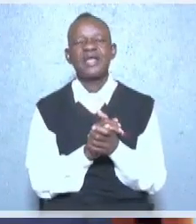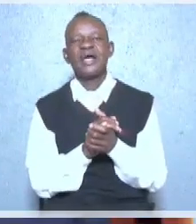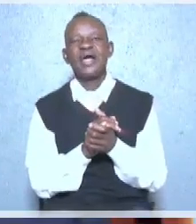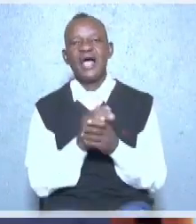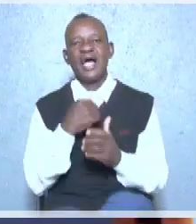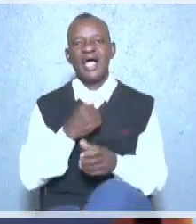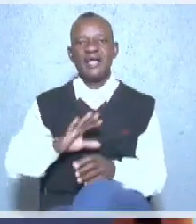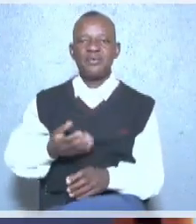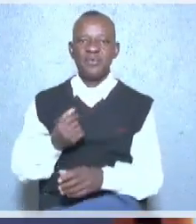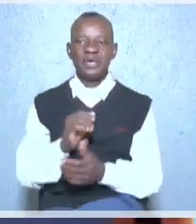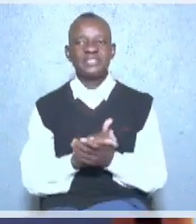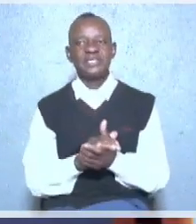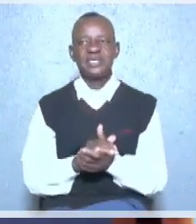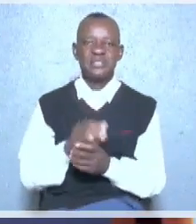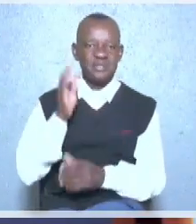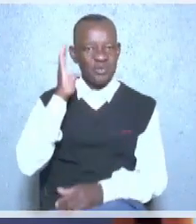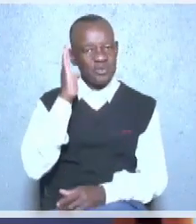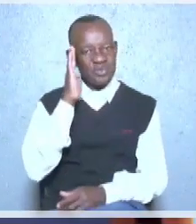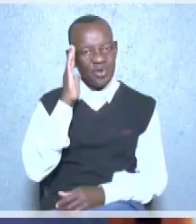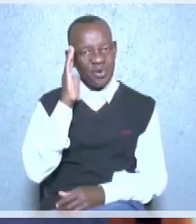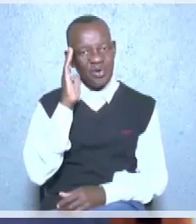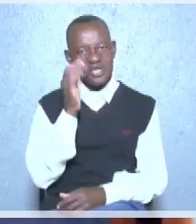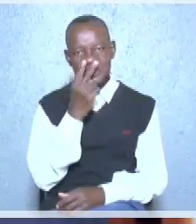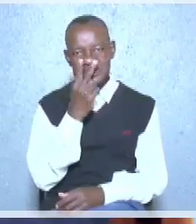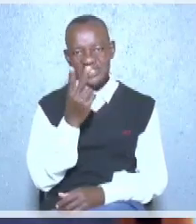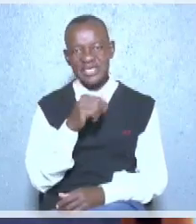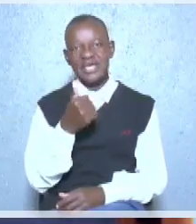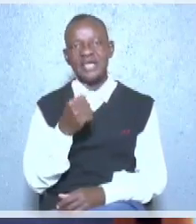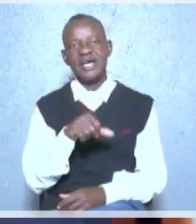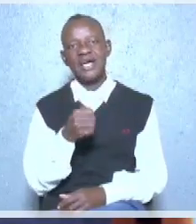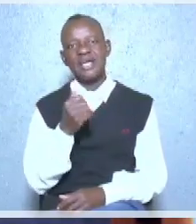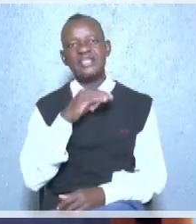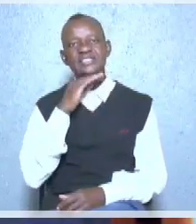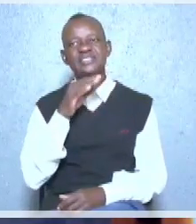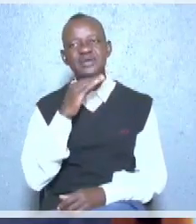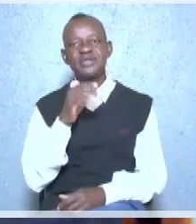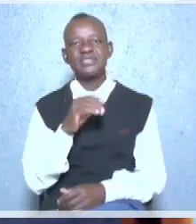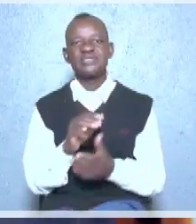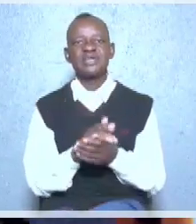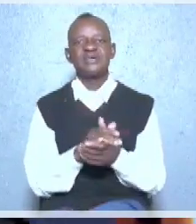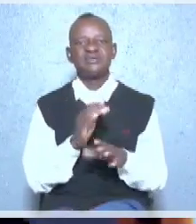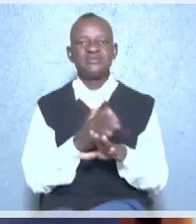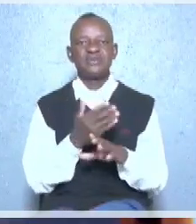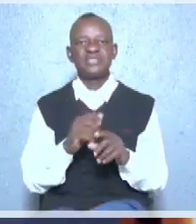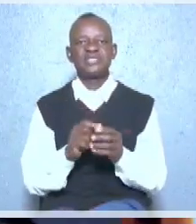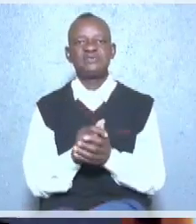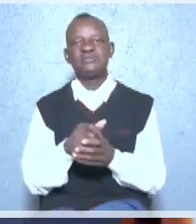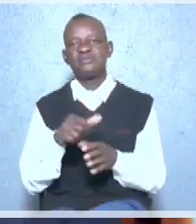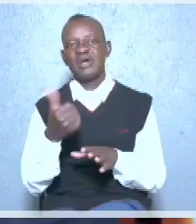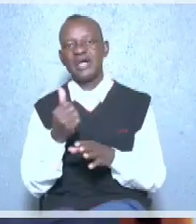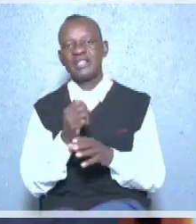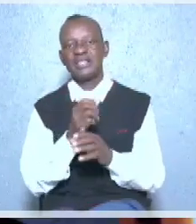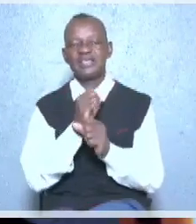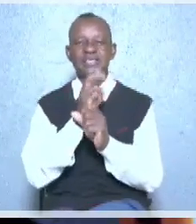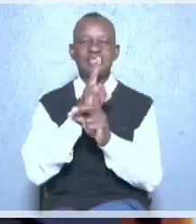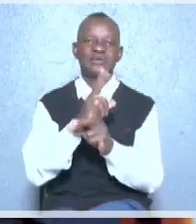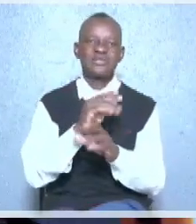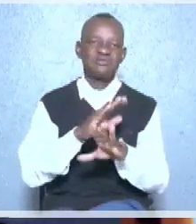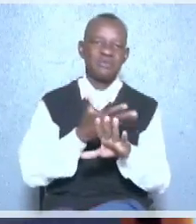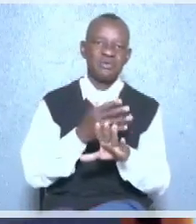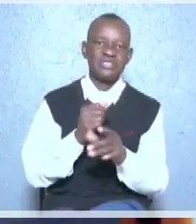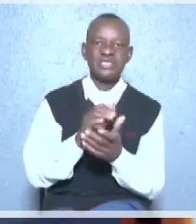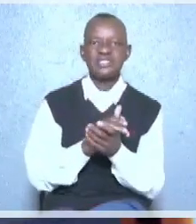stories like of Peter Nanyemba, Peter Enias Nanyemba, Tobias Ainyeko, all these things. That man was so passionate about